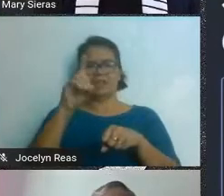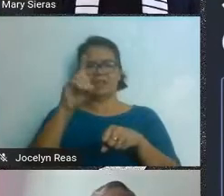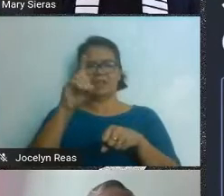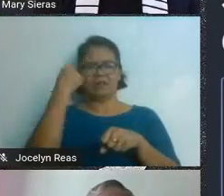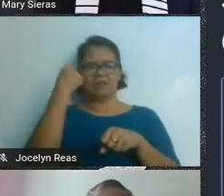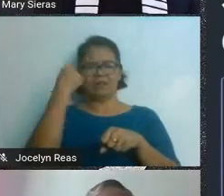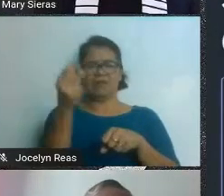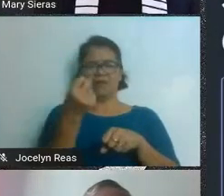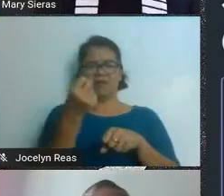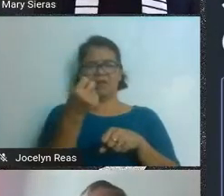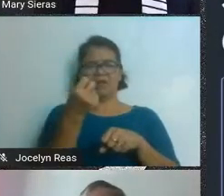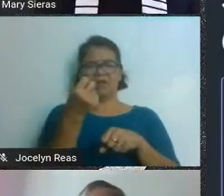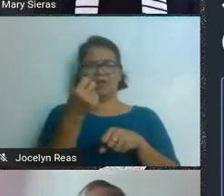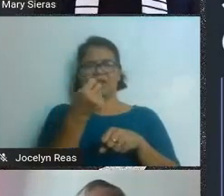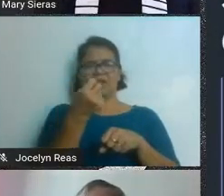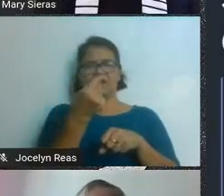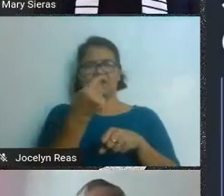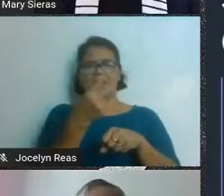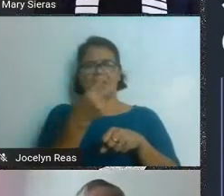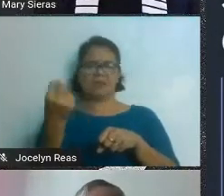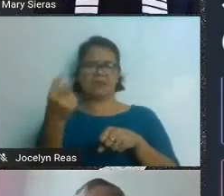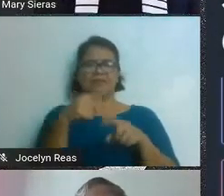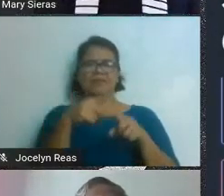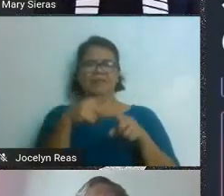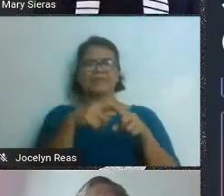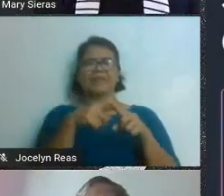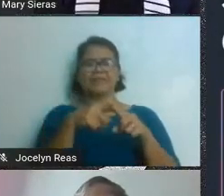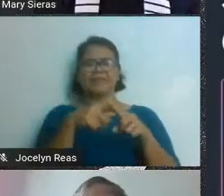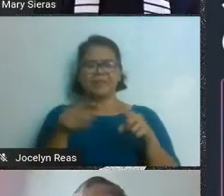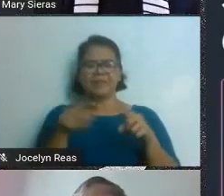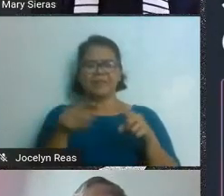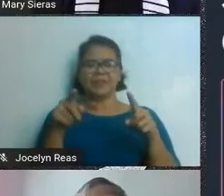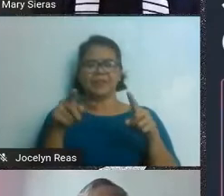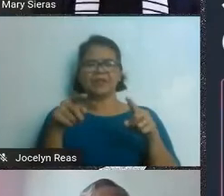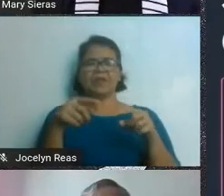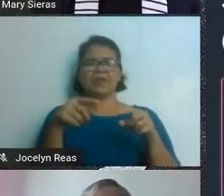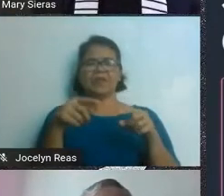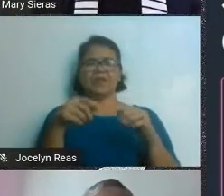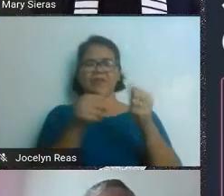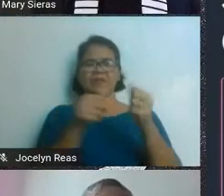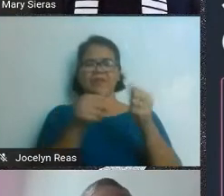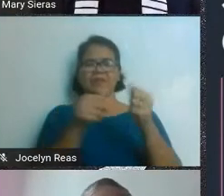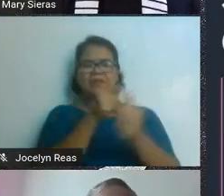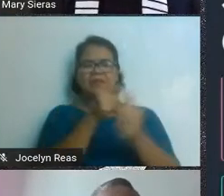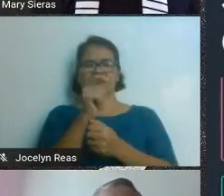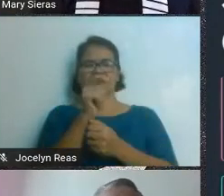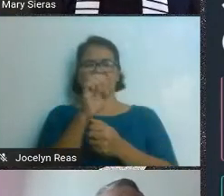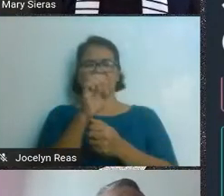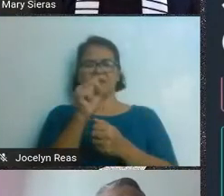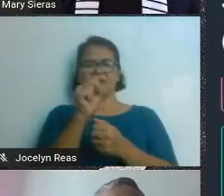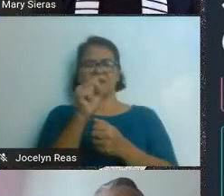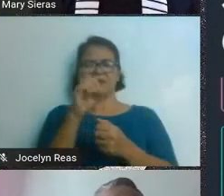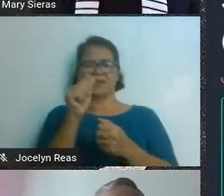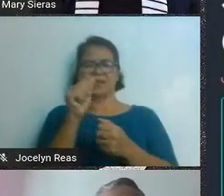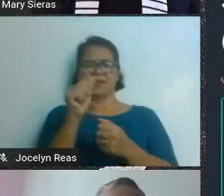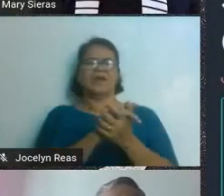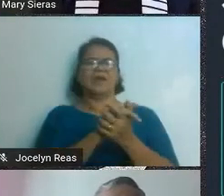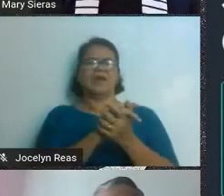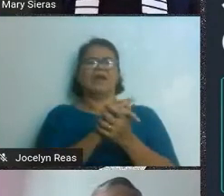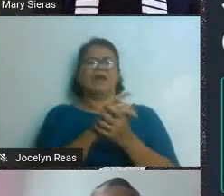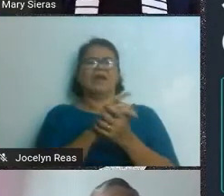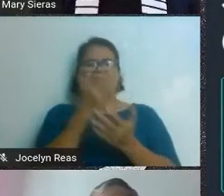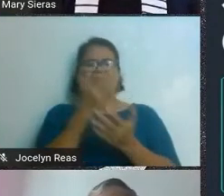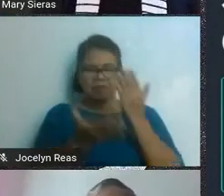we have identified in our curriculum guide. So that will be available hopefully. Siguro, para lang hindi nyo